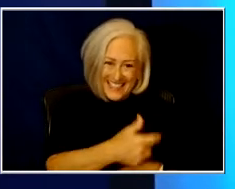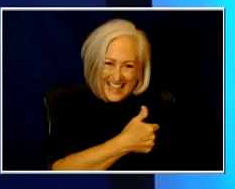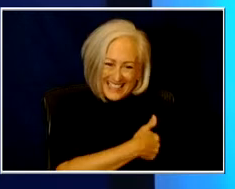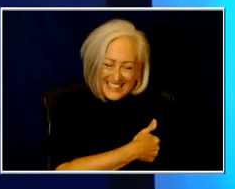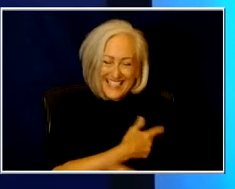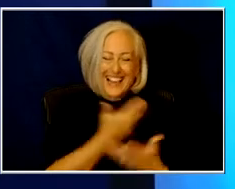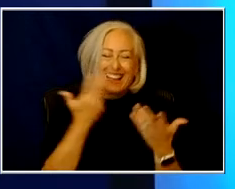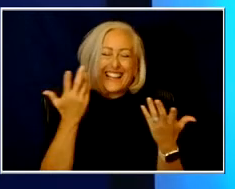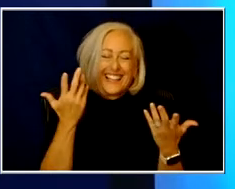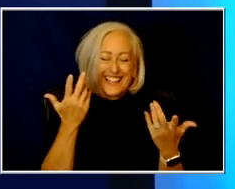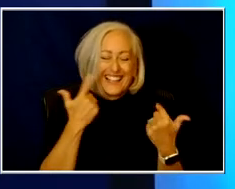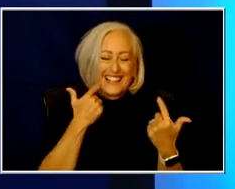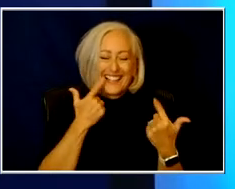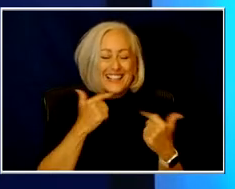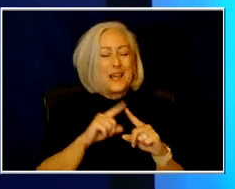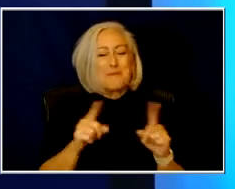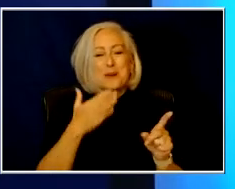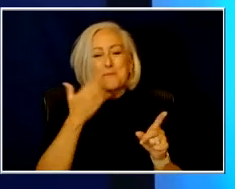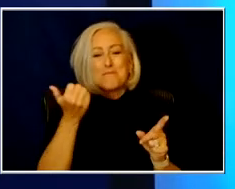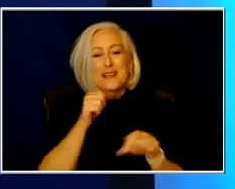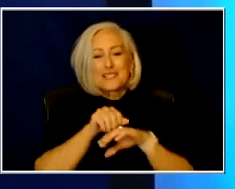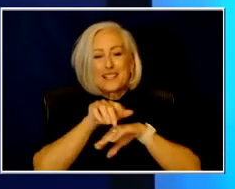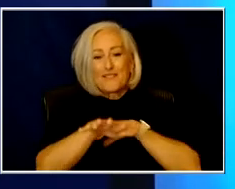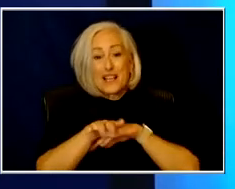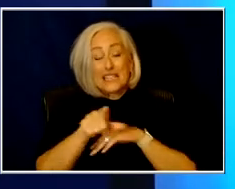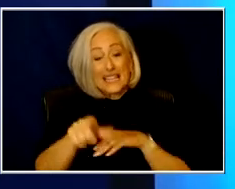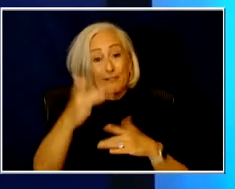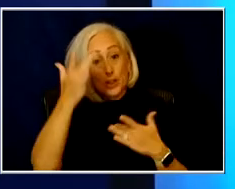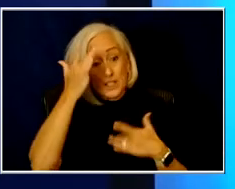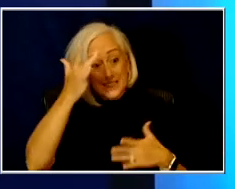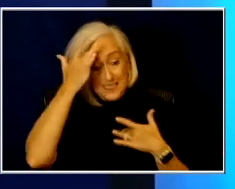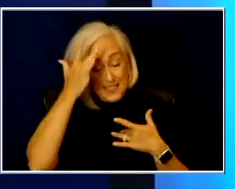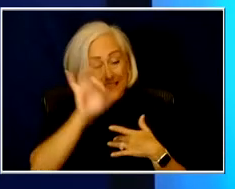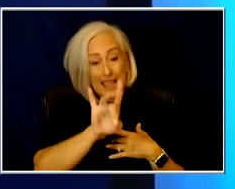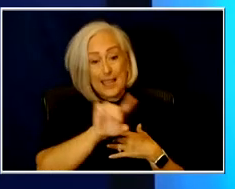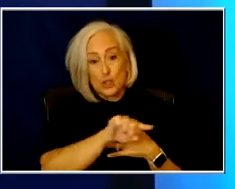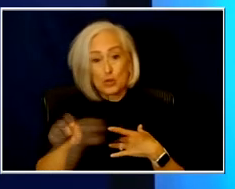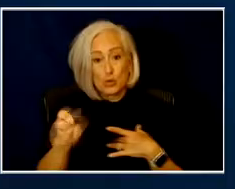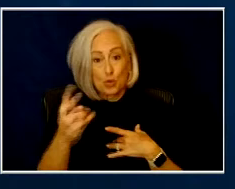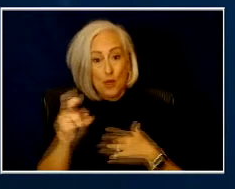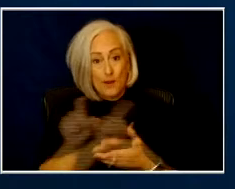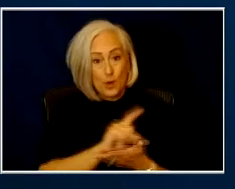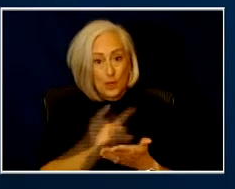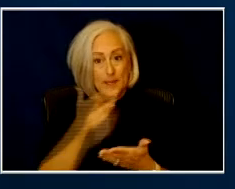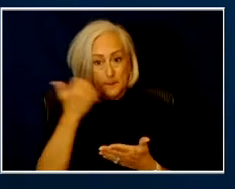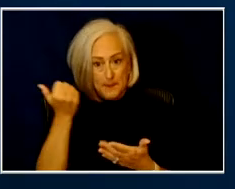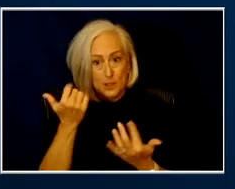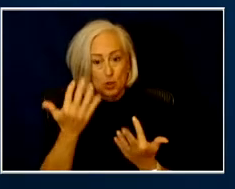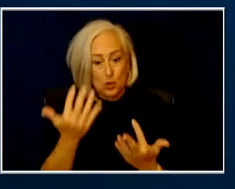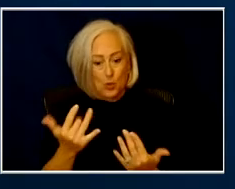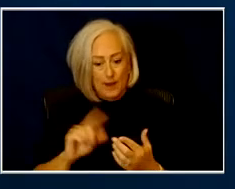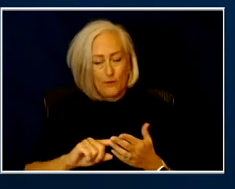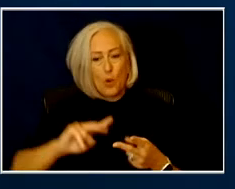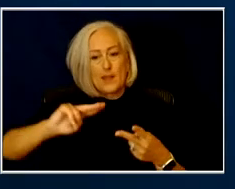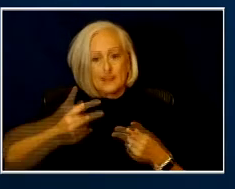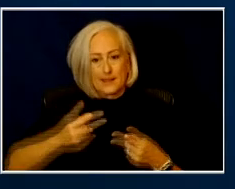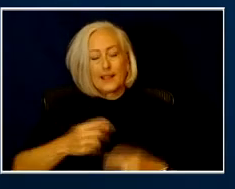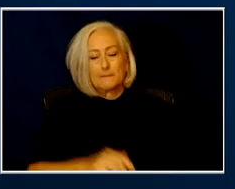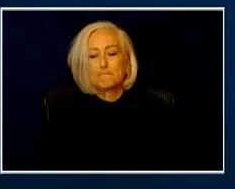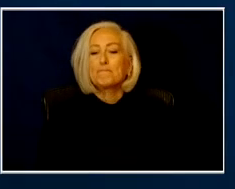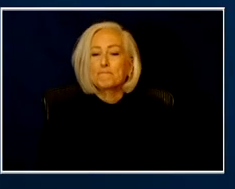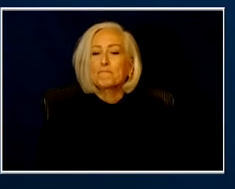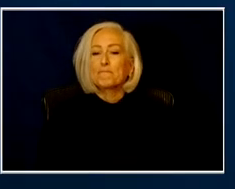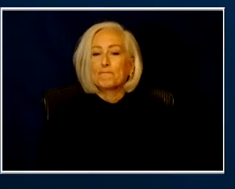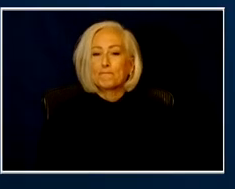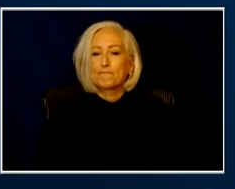think that's that's the best advice is if you've been infected really waiting that eight to twelve weeks to get that that other dose let me just sneak this last one in from Andy